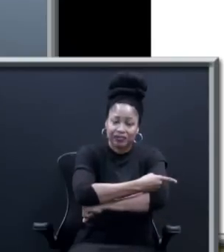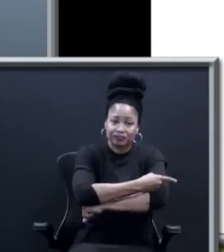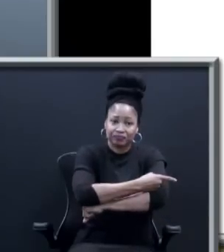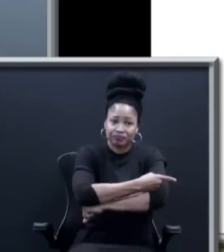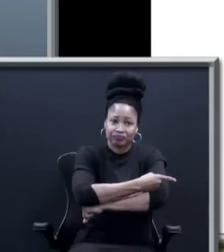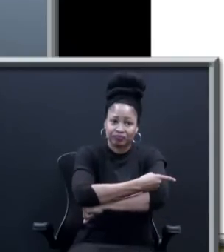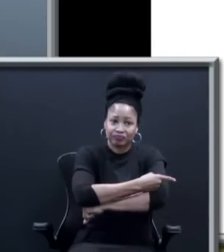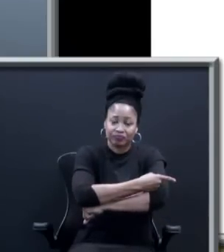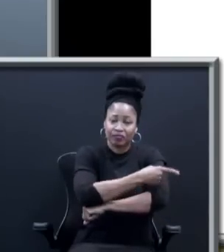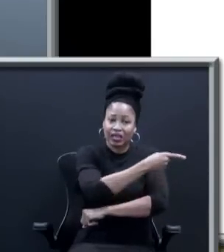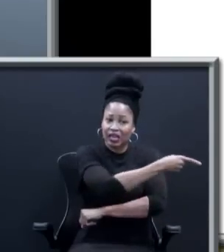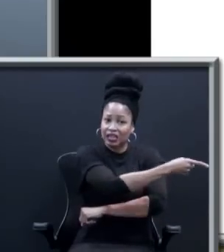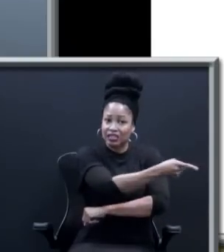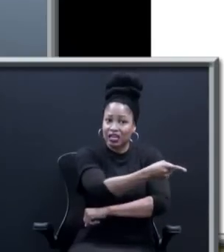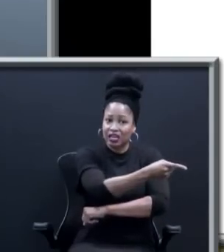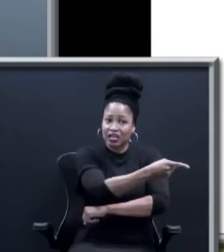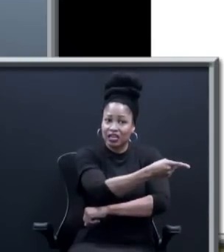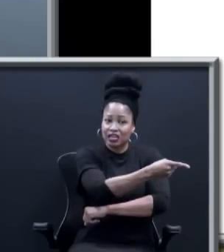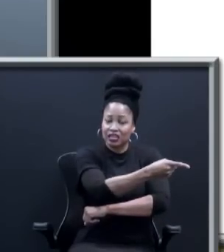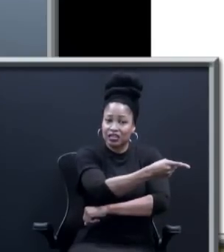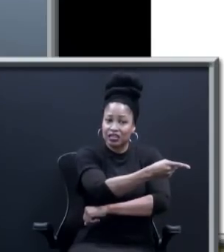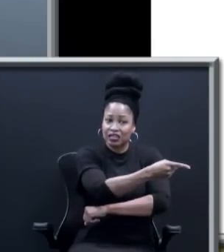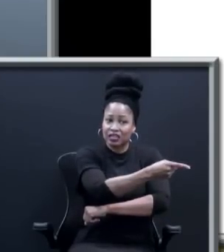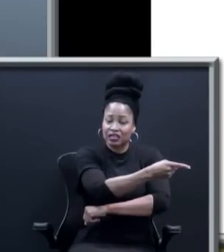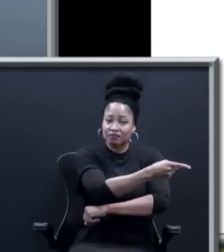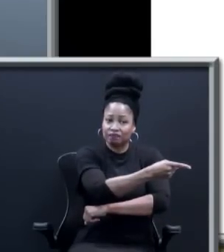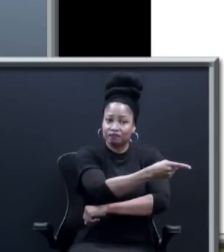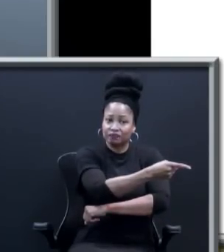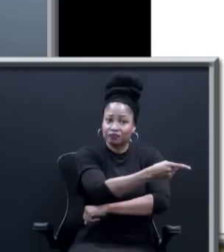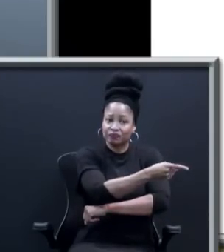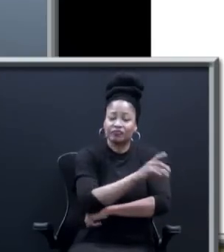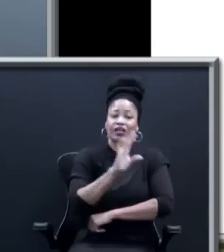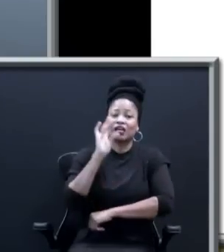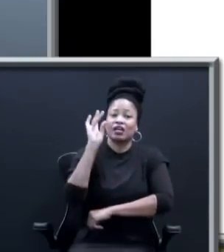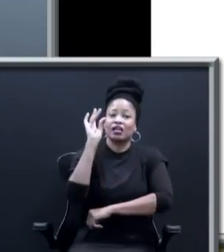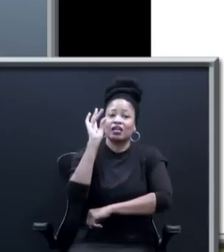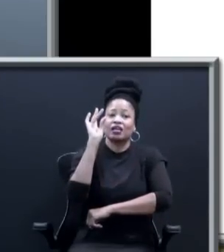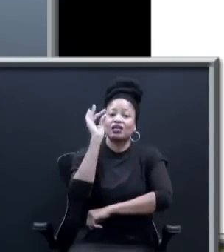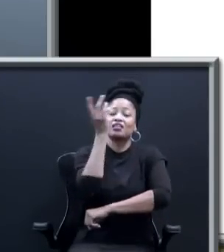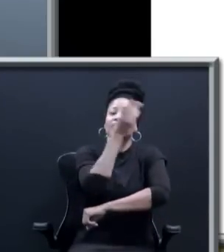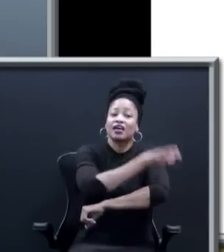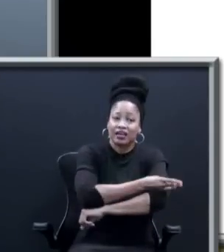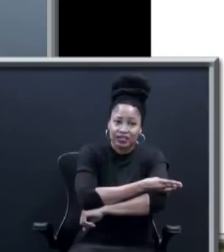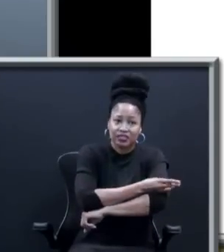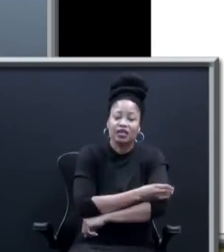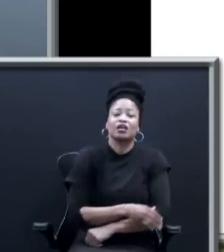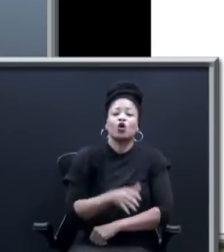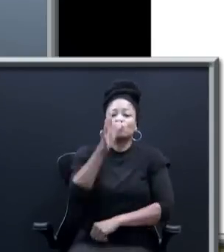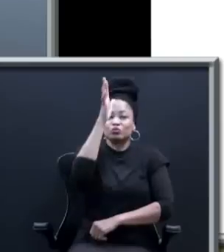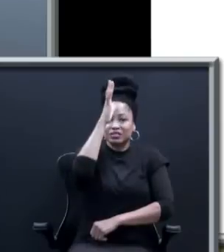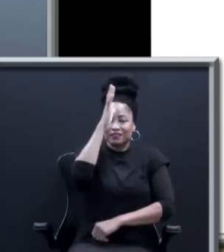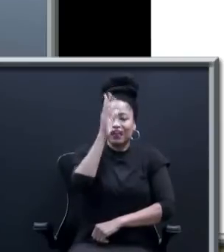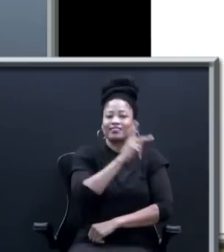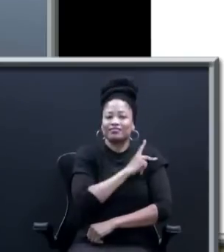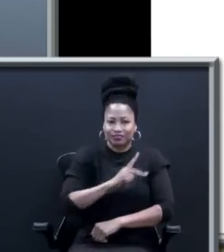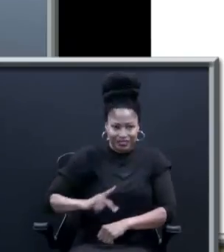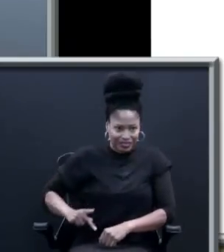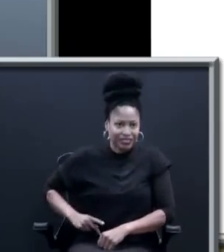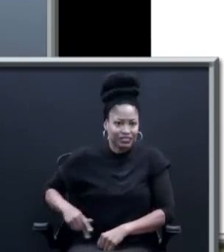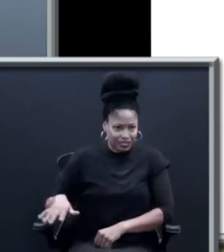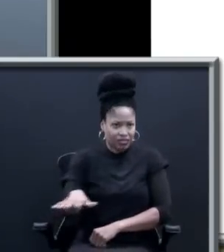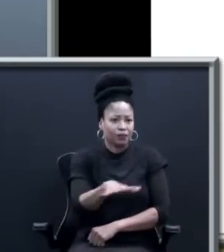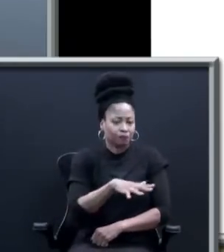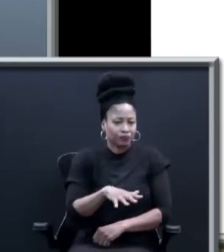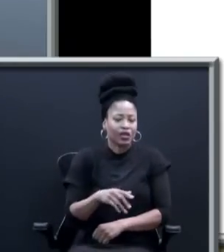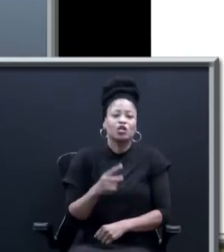they crossed with the 8th day. And the 8th day was the Father's kingdom. That's why the Lord said, tabernacle is 7 days,